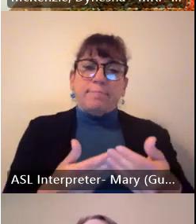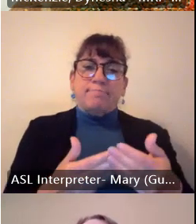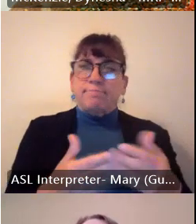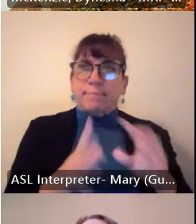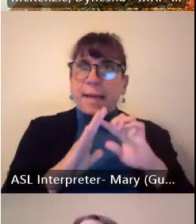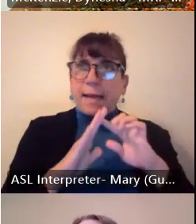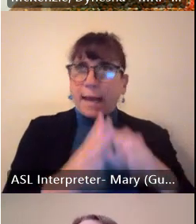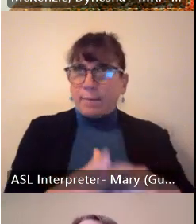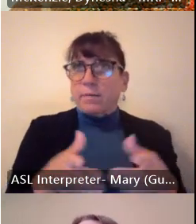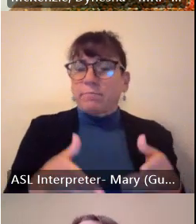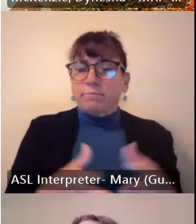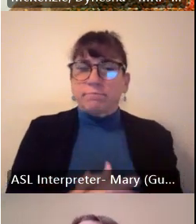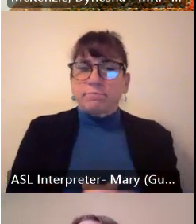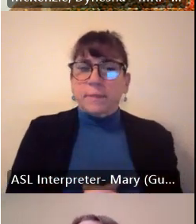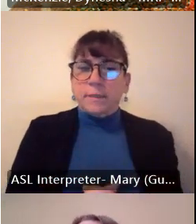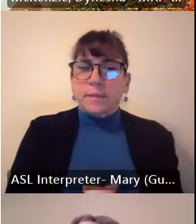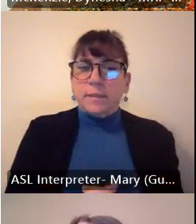So in